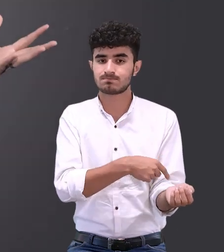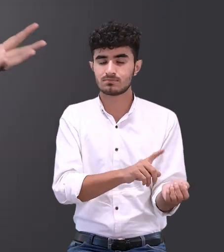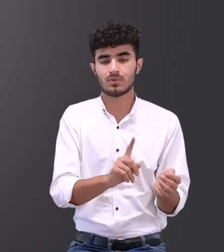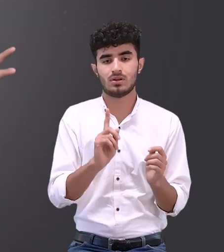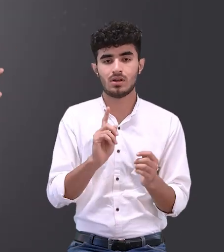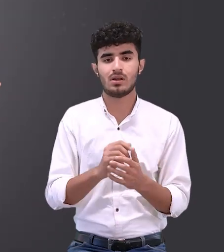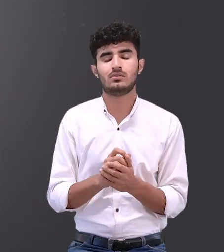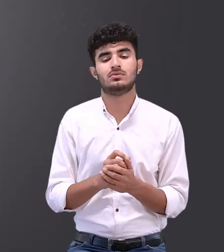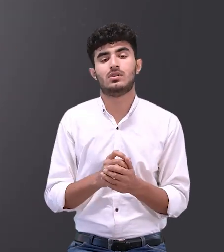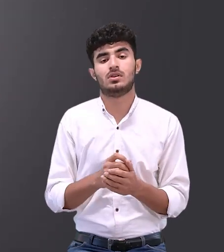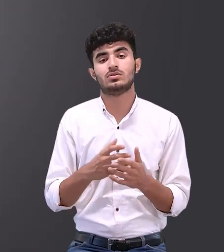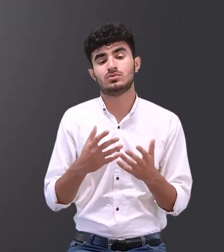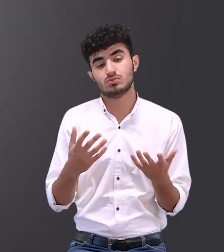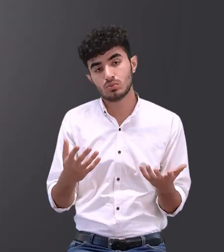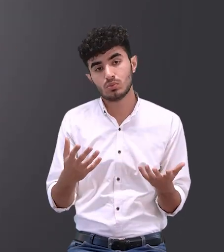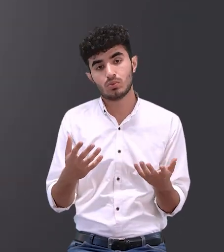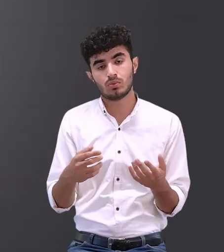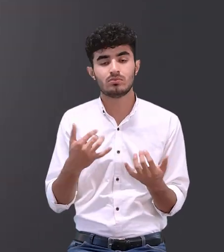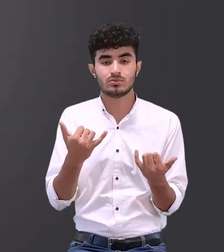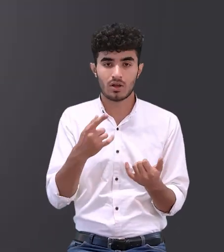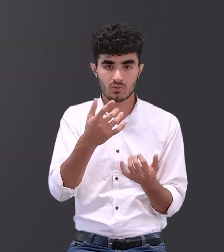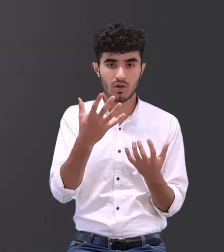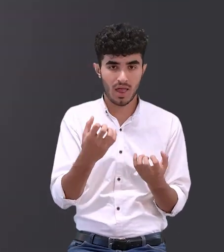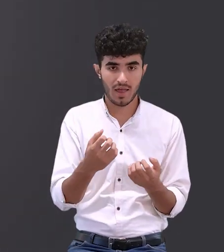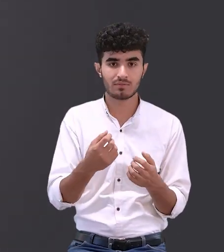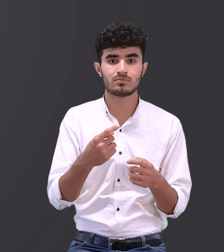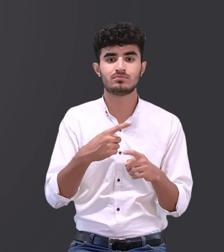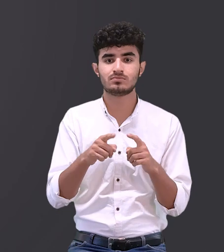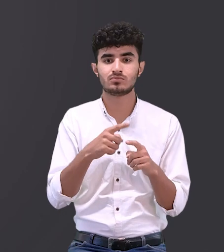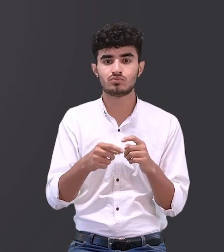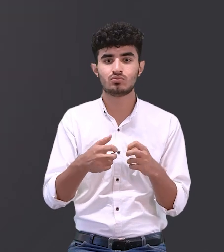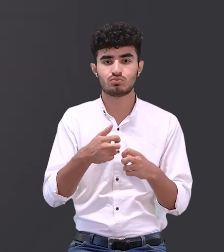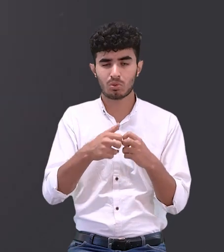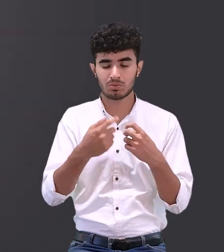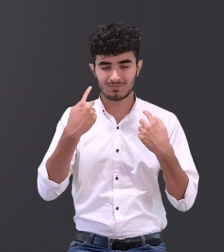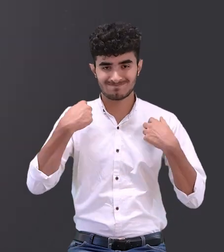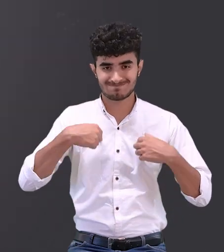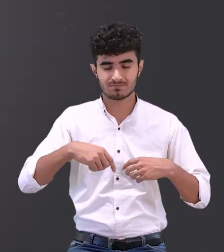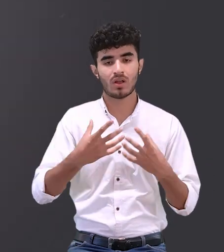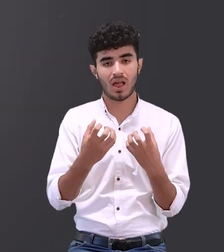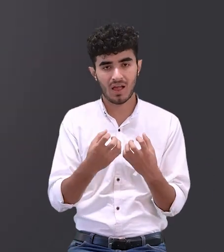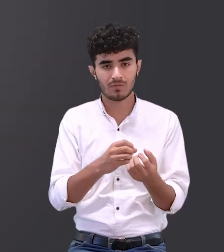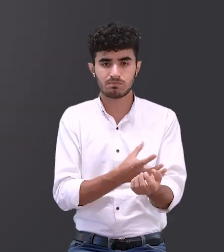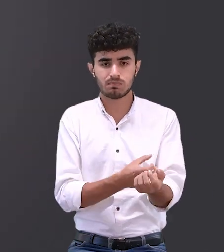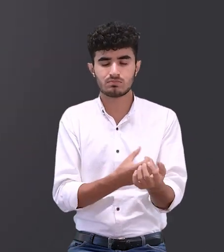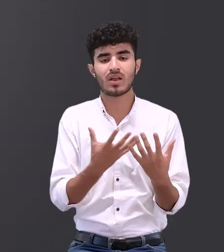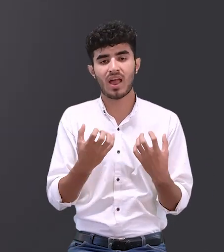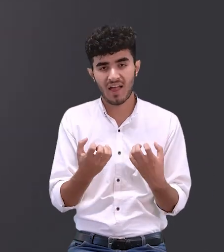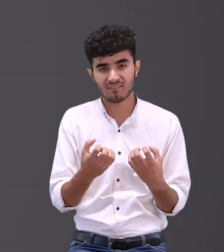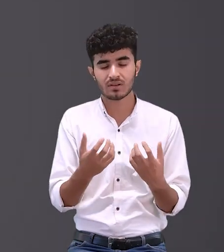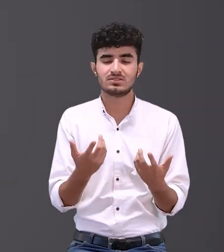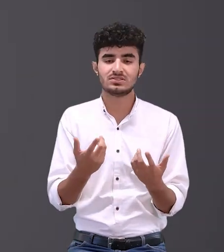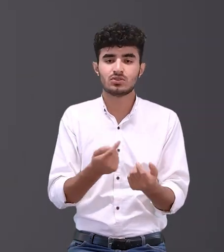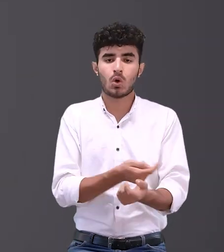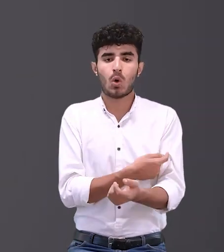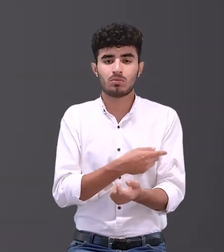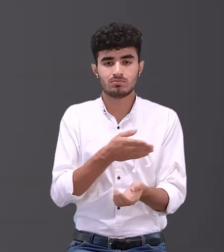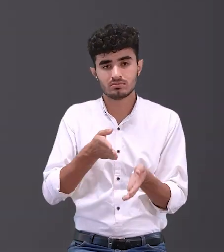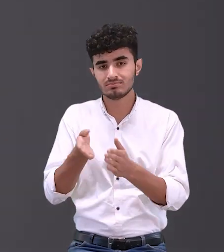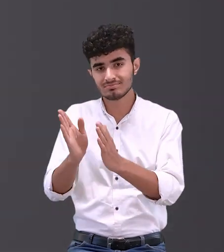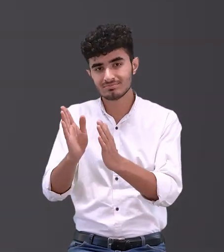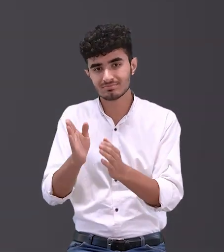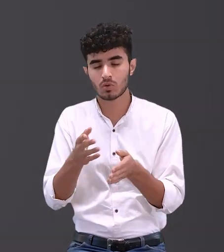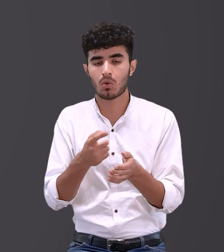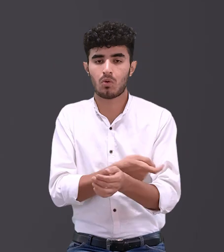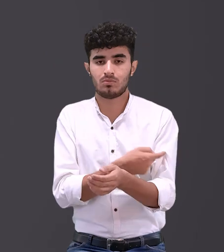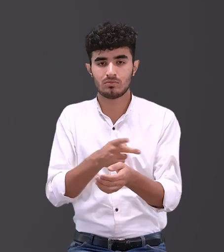breathe in the same amount of air anymore. So now that you have high blood pressure, you would go to a doctor or a health professional